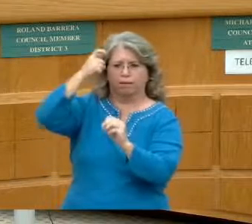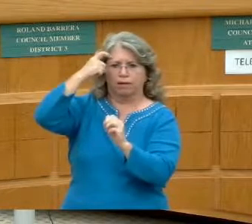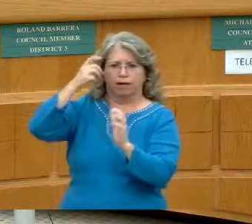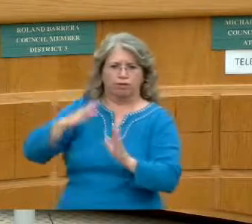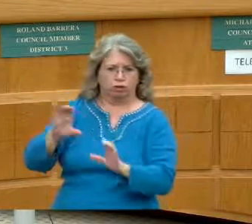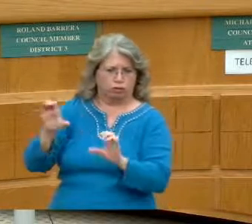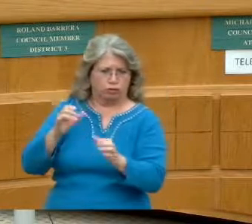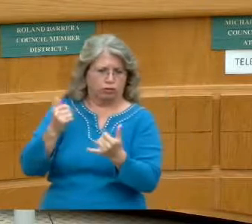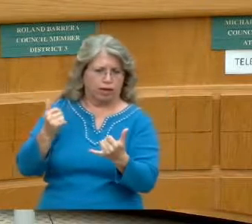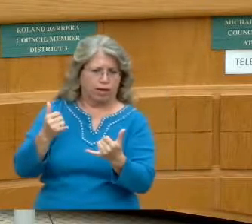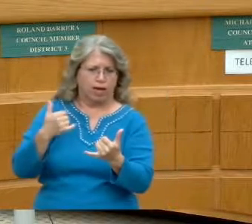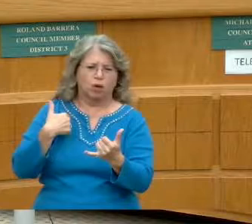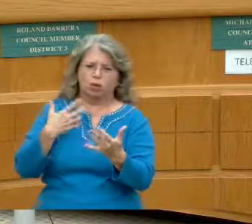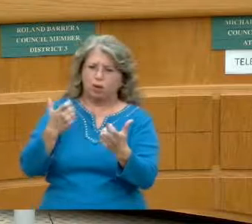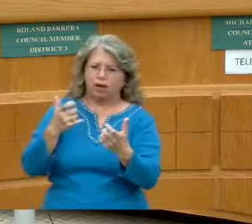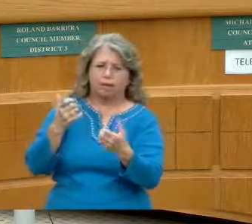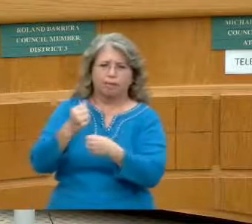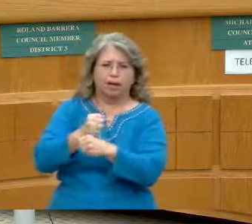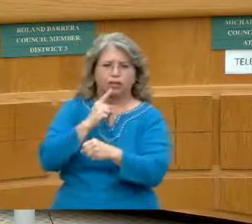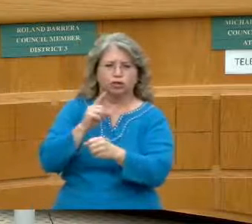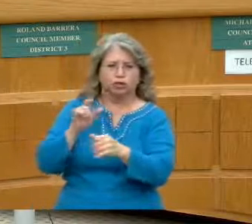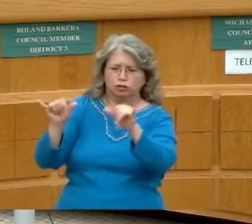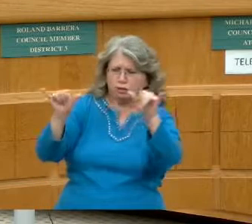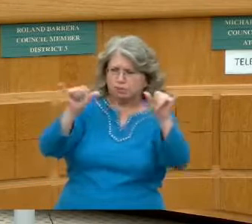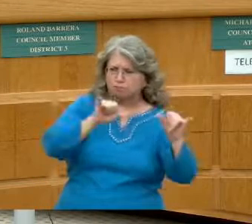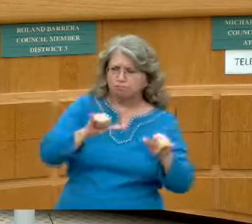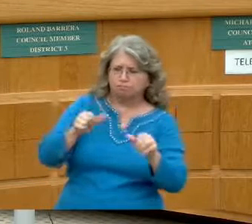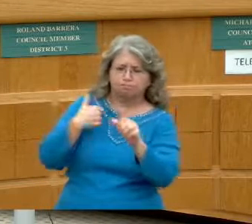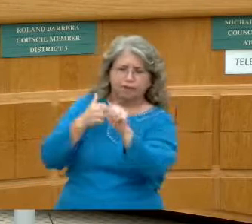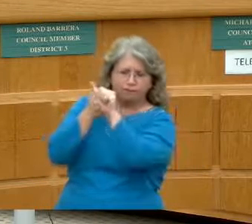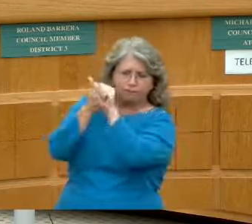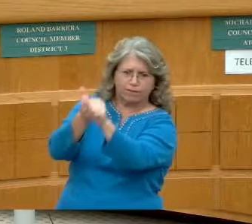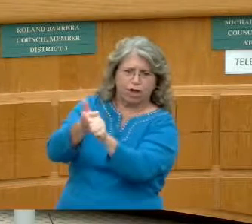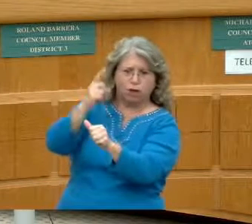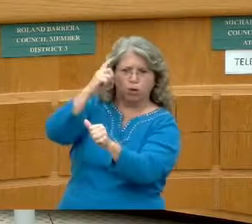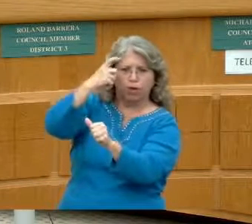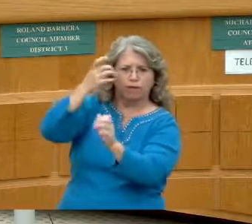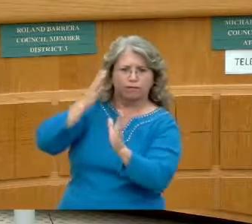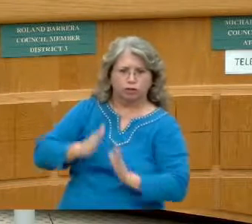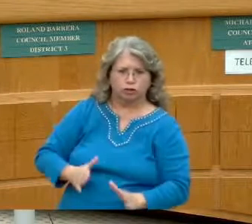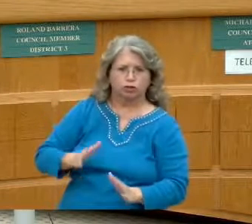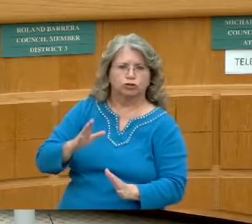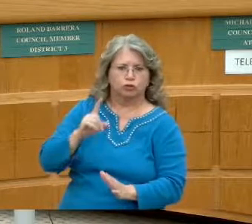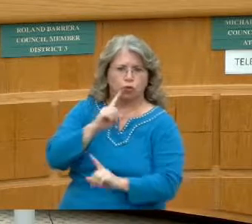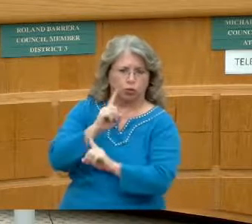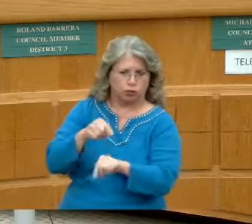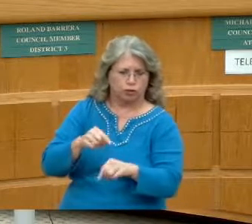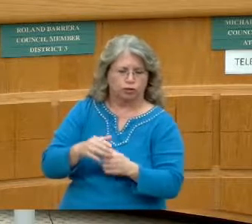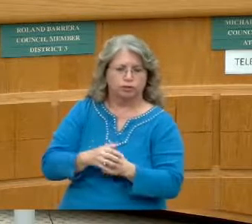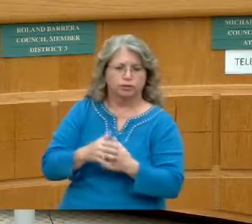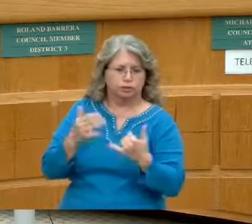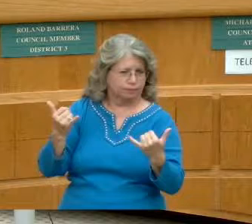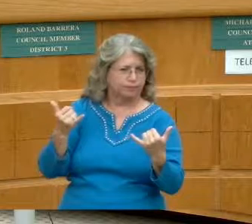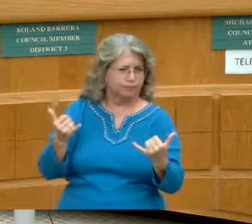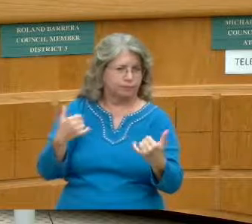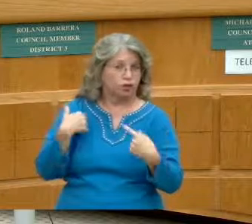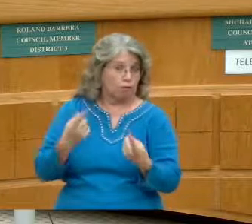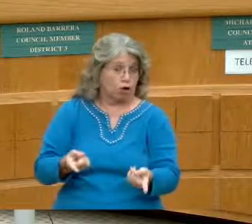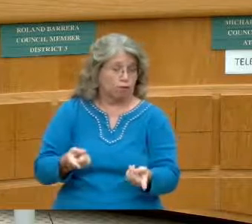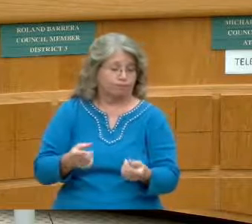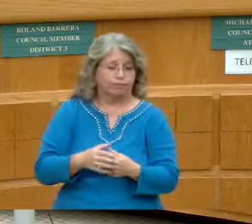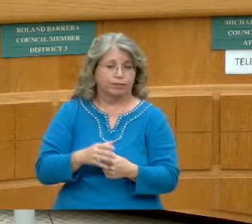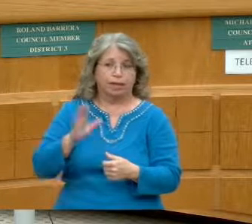to make sure that we are consistent and that we are following the governor's orders at this time. So again, his